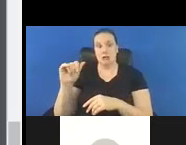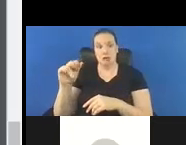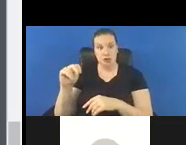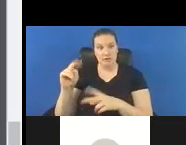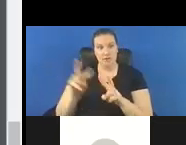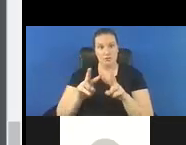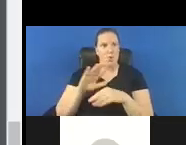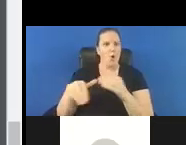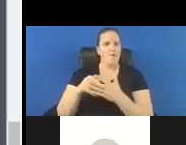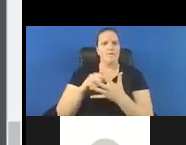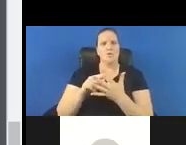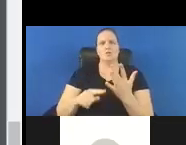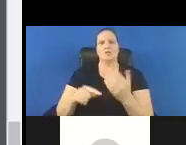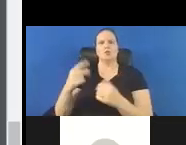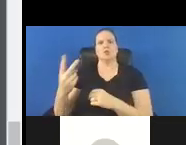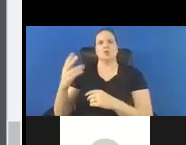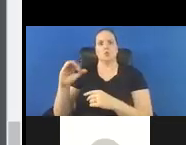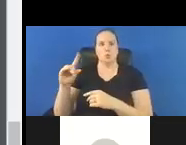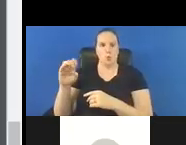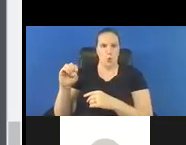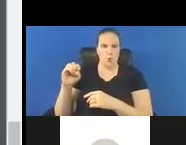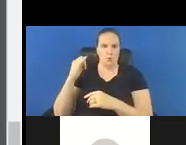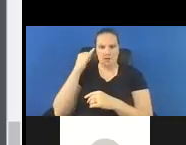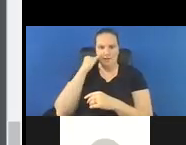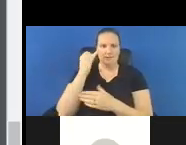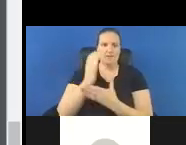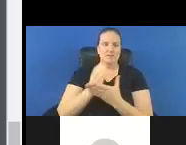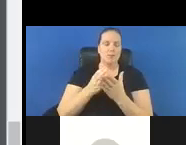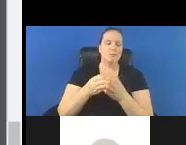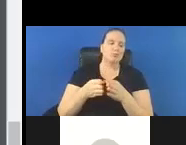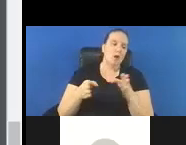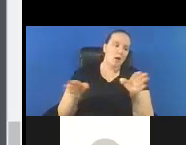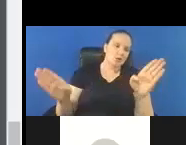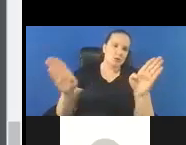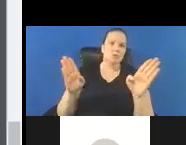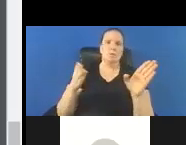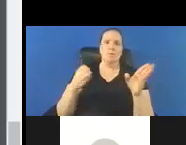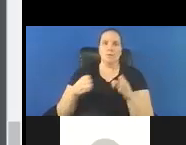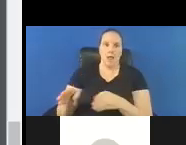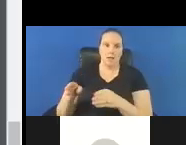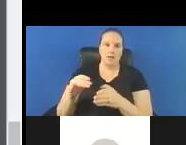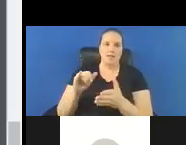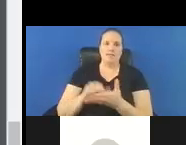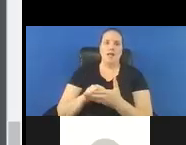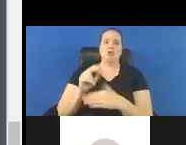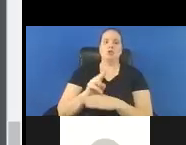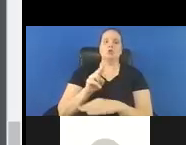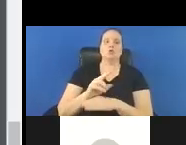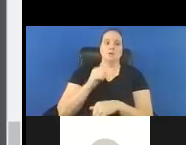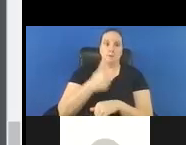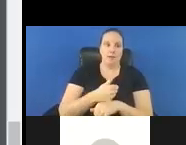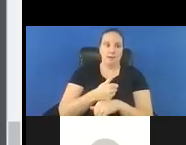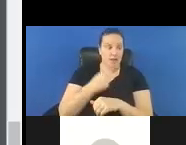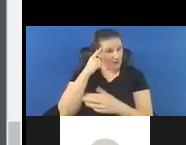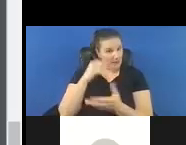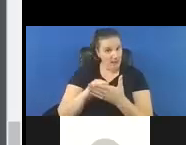other things that are to code, if there are some broad general plan that's used as a basis, I think that would